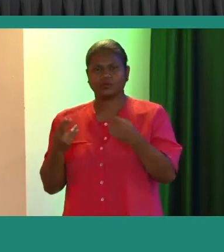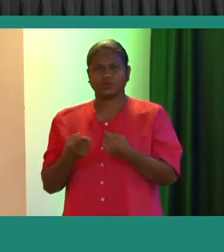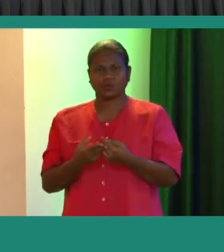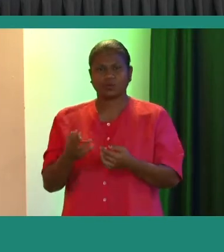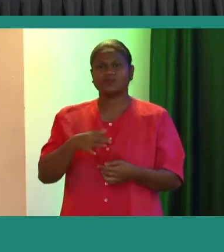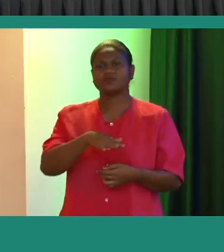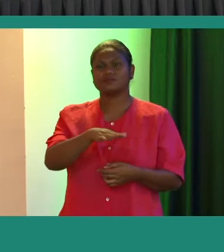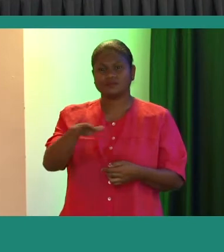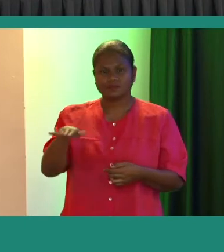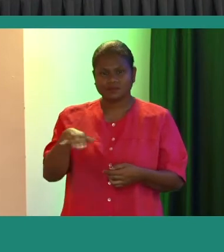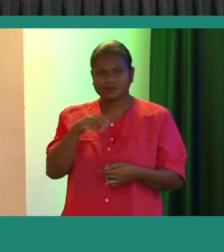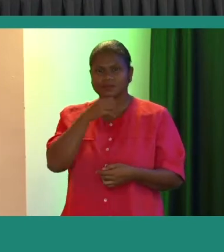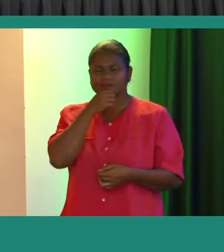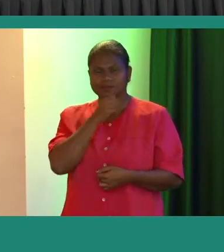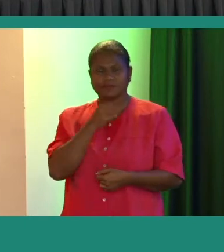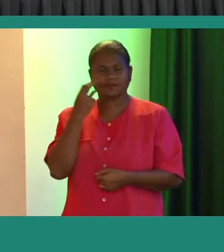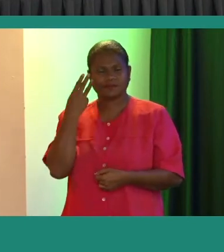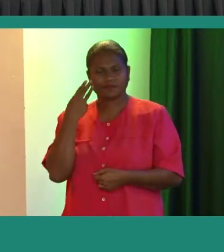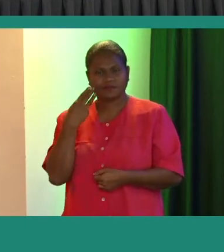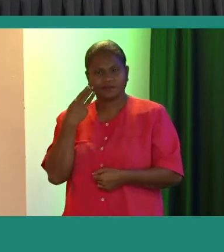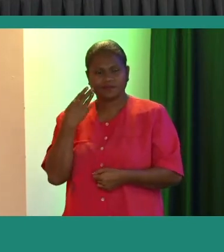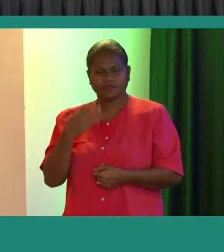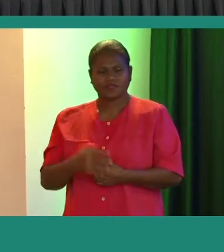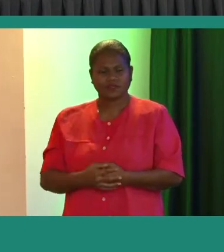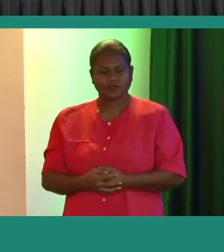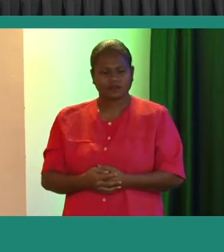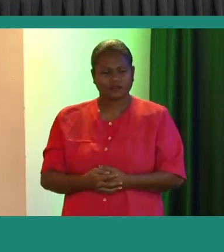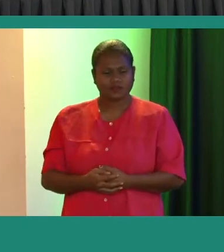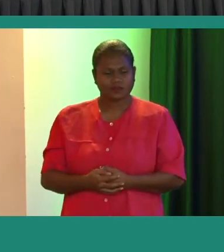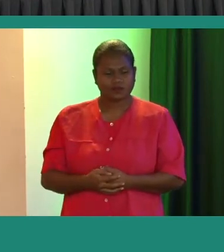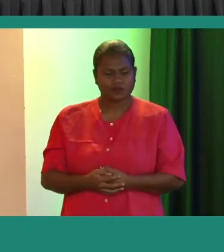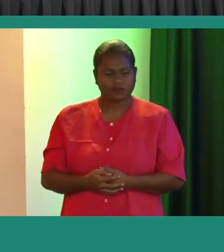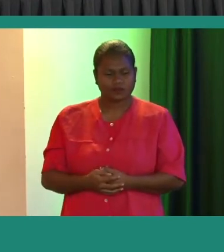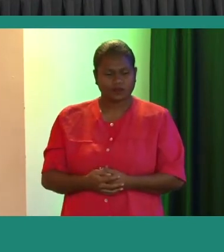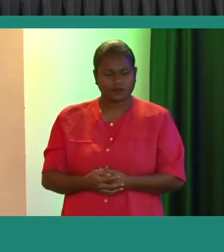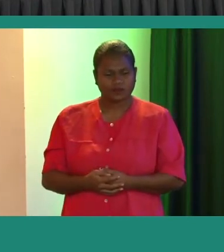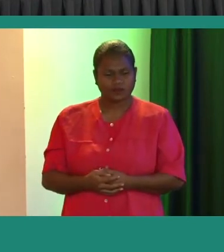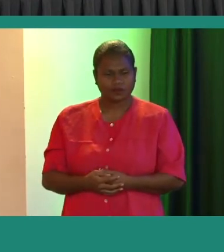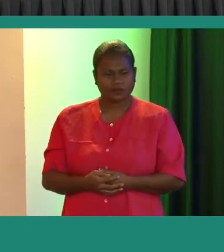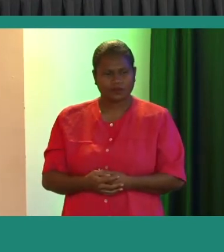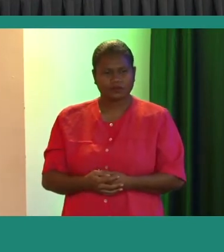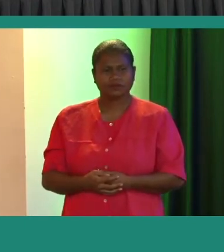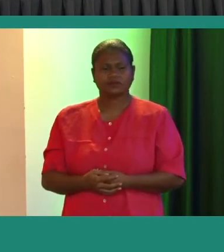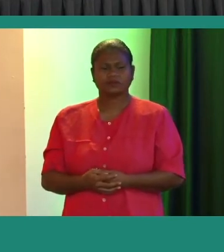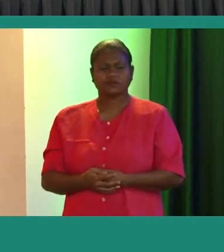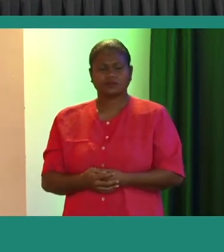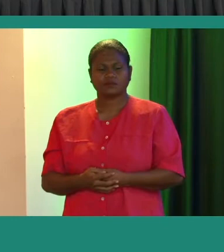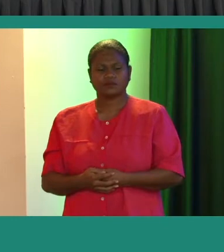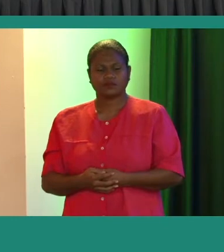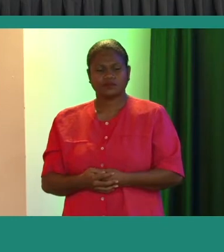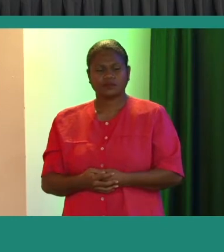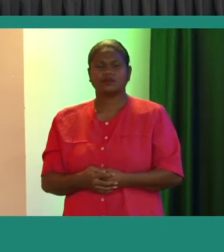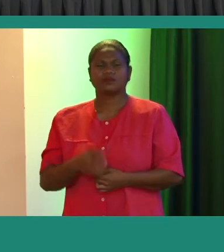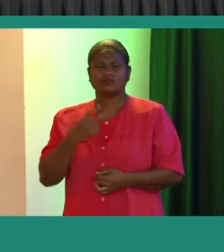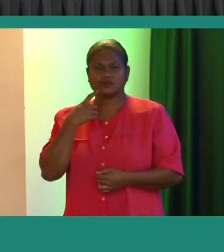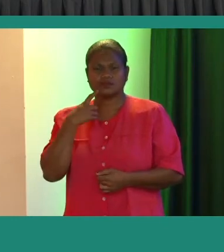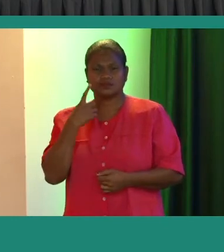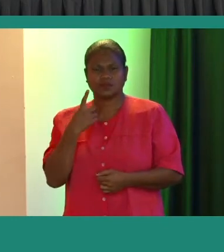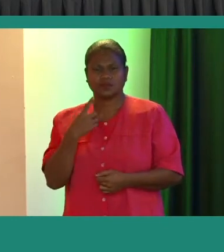is perceived as something to do with women's issues and issues around women